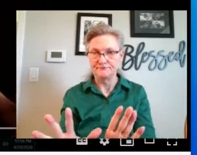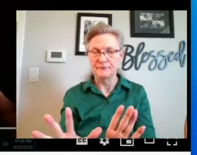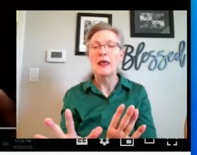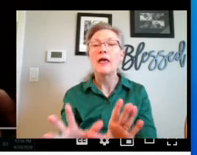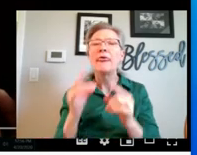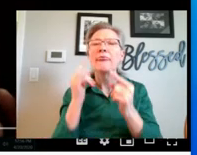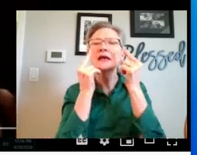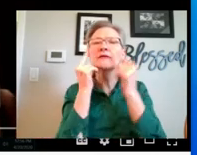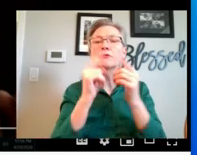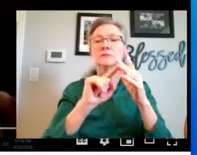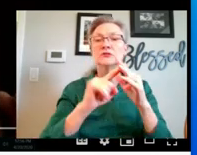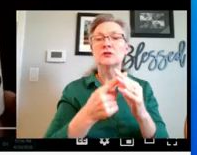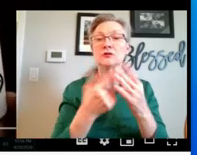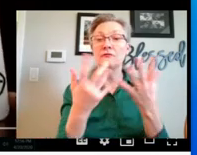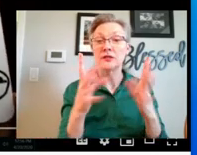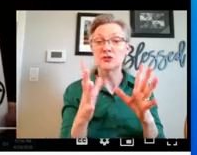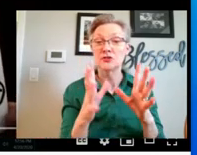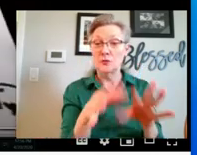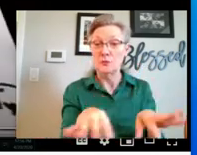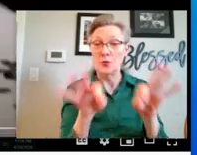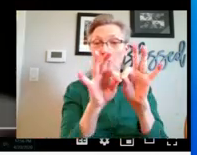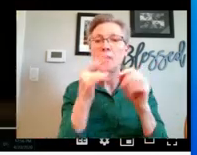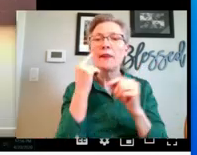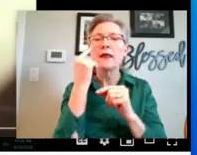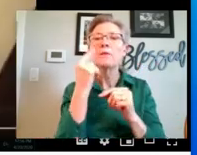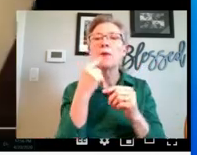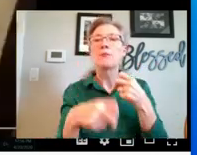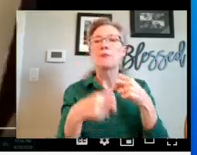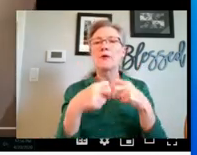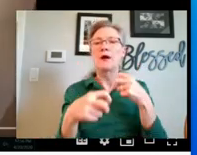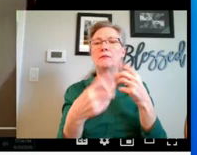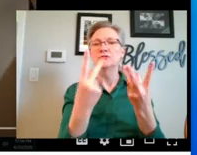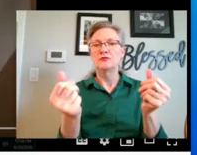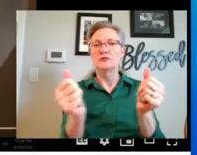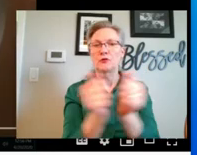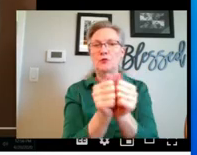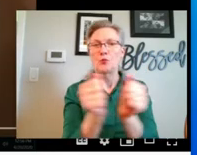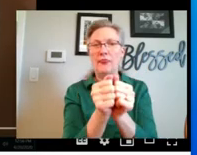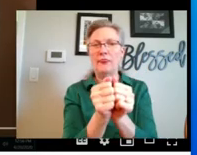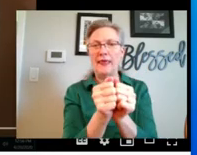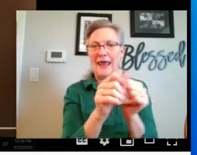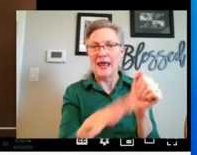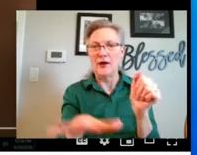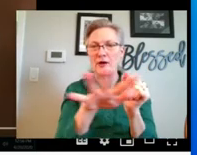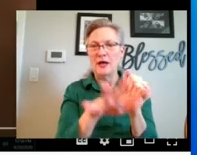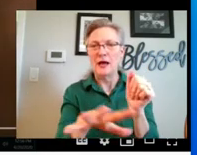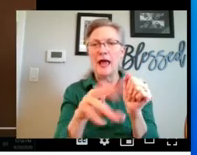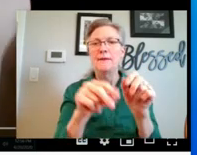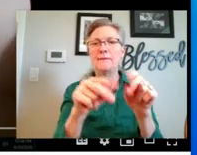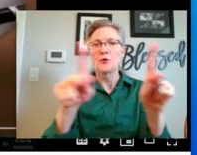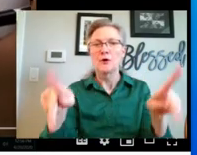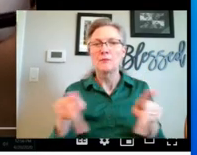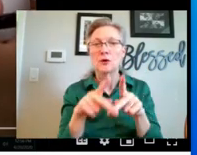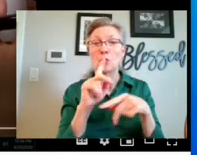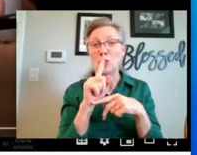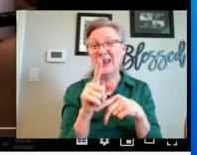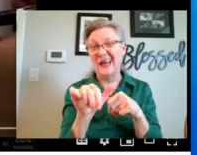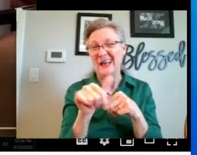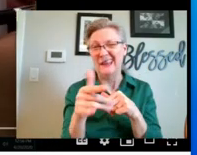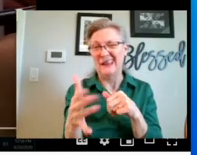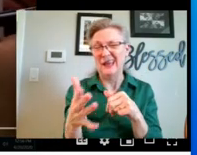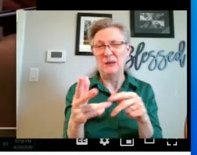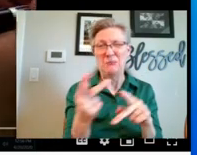this out from start to finish is key when we're thinking about problem solving with area and perimeter, and really actually anything in